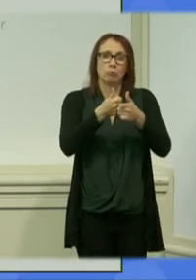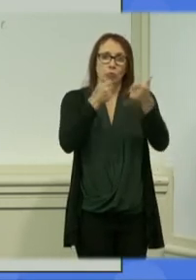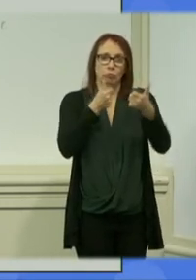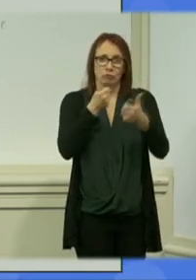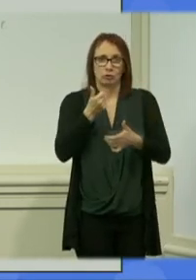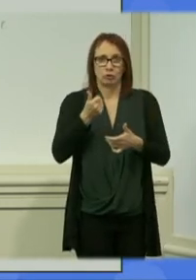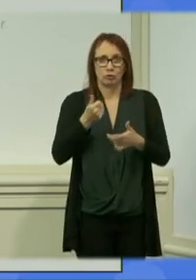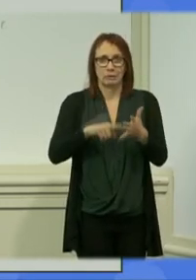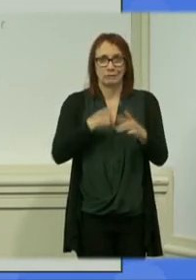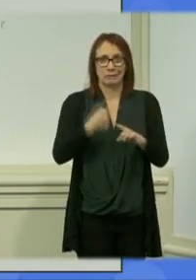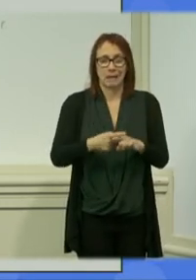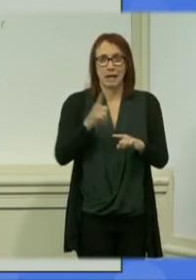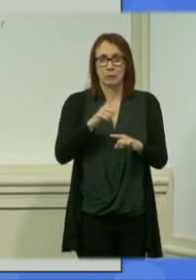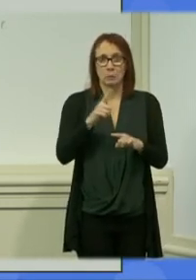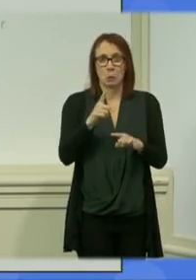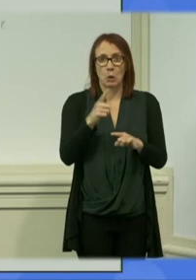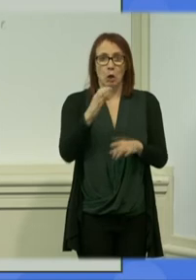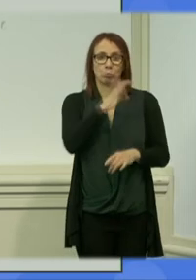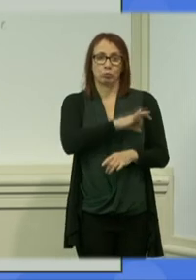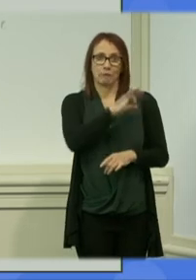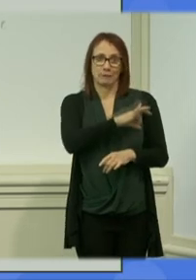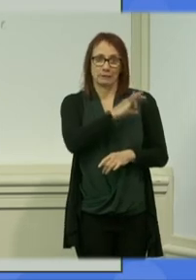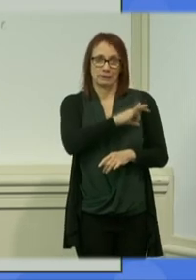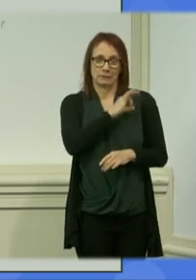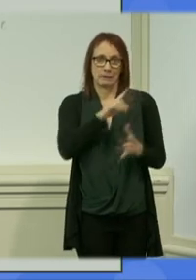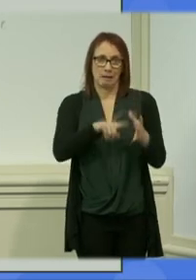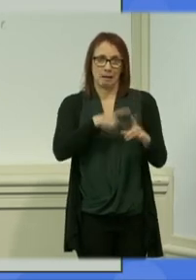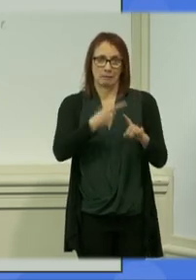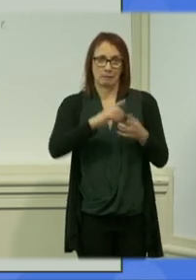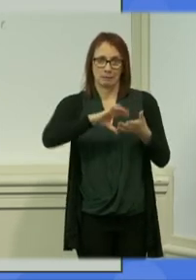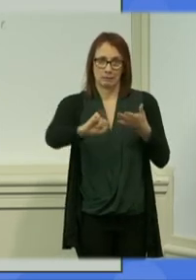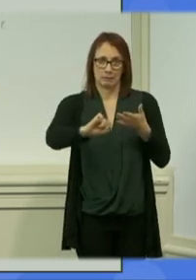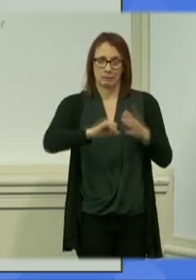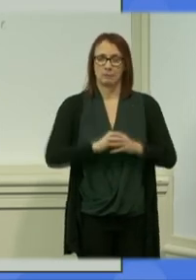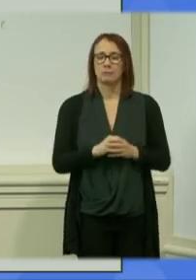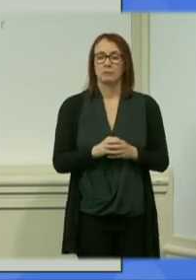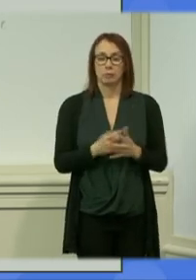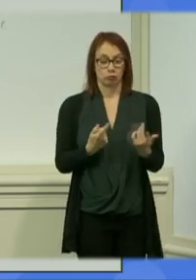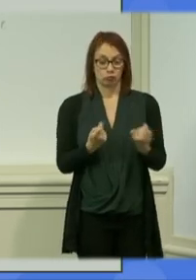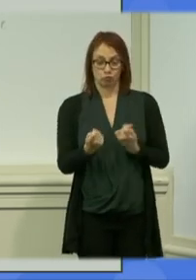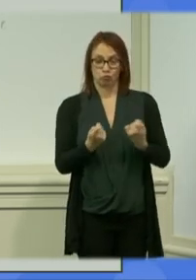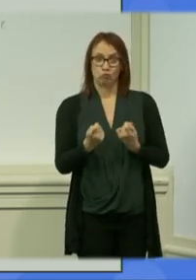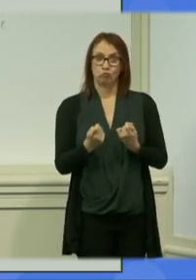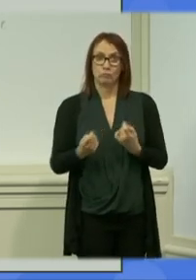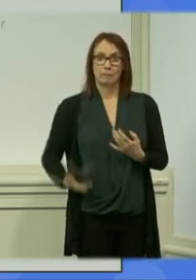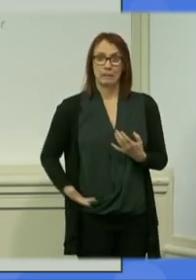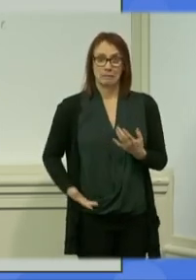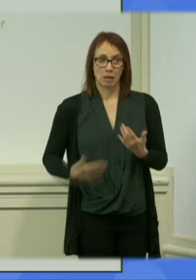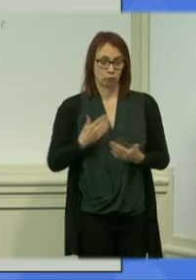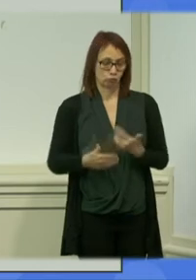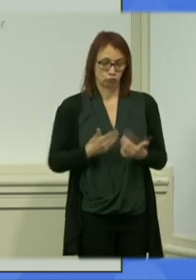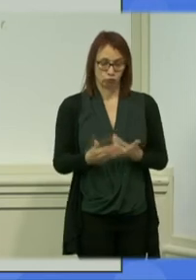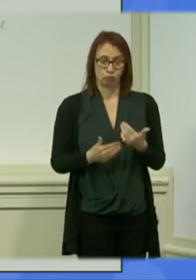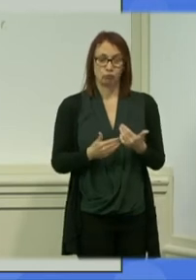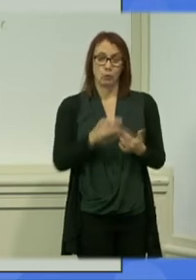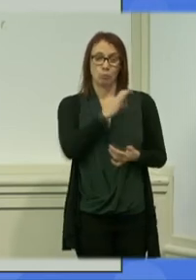tax is a tax on profits. So if they're running a business and they're profitable, they'll pay tax